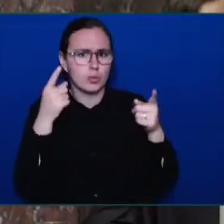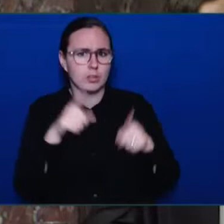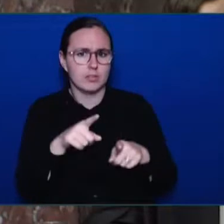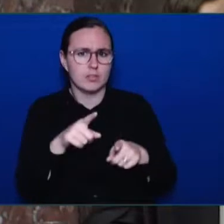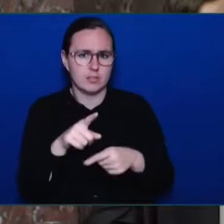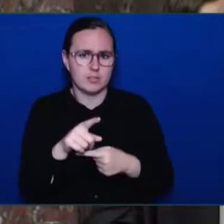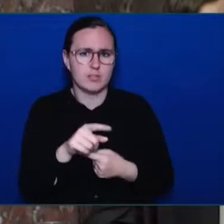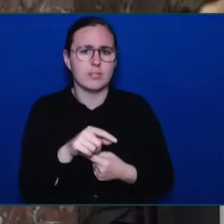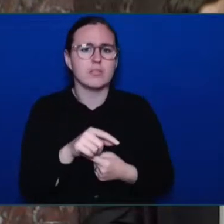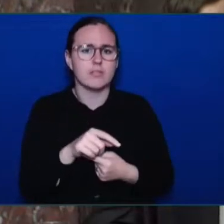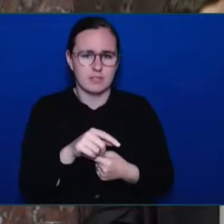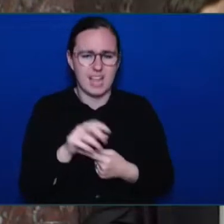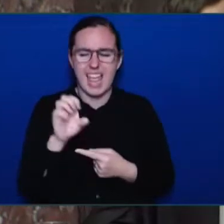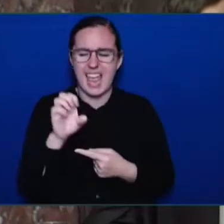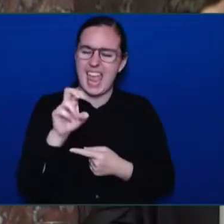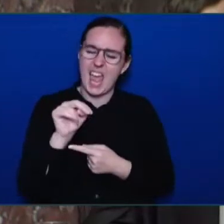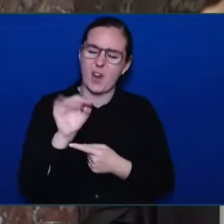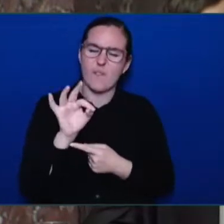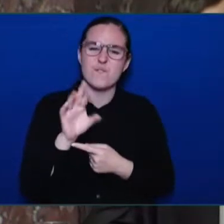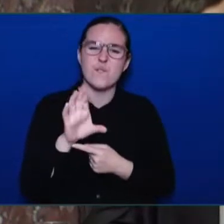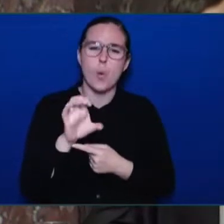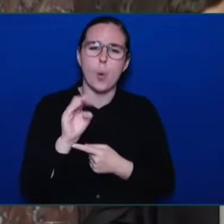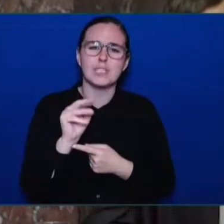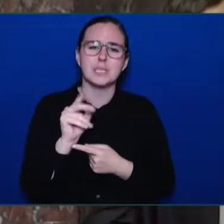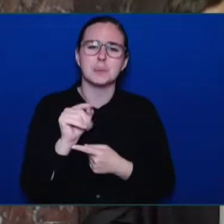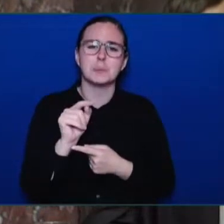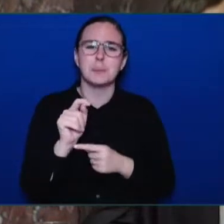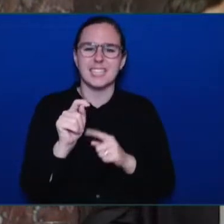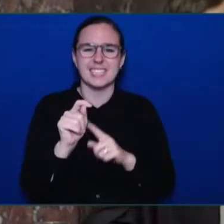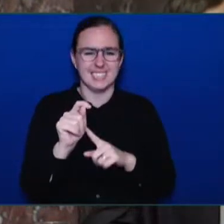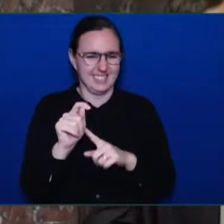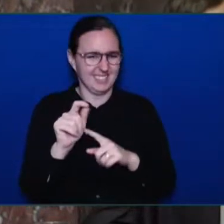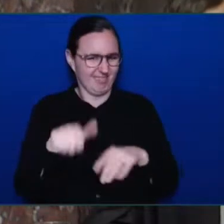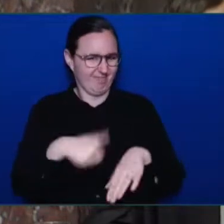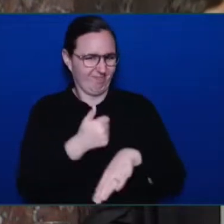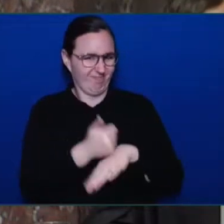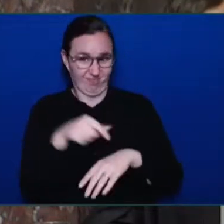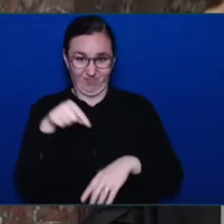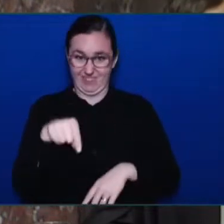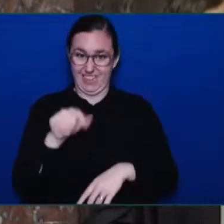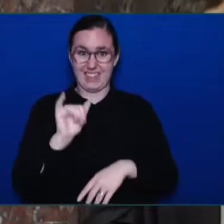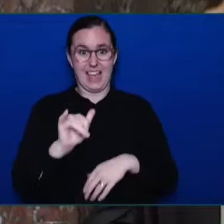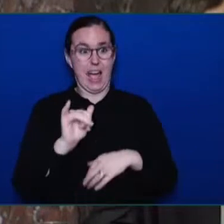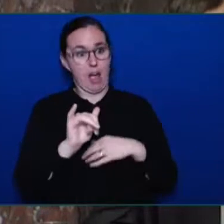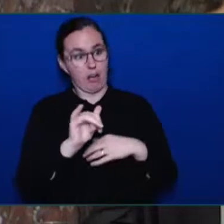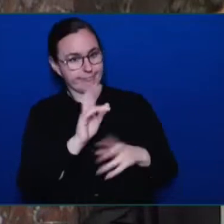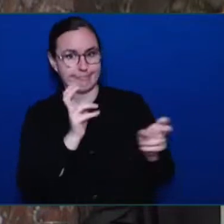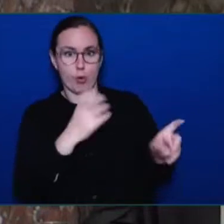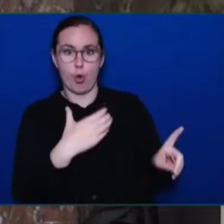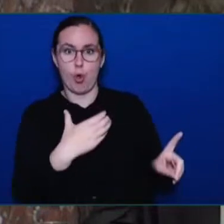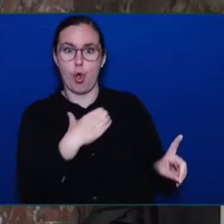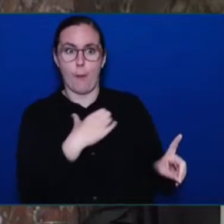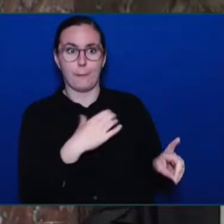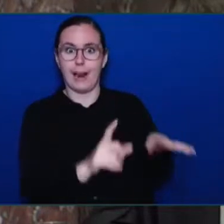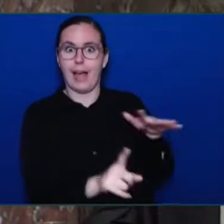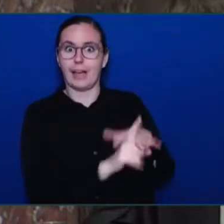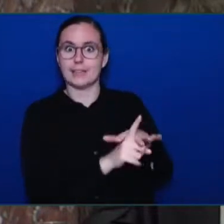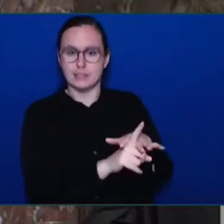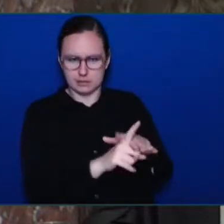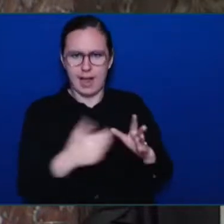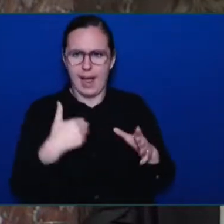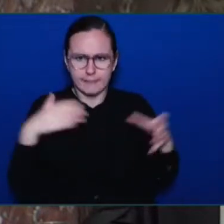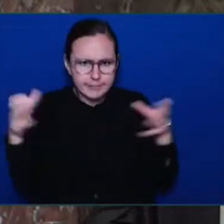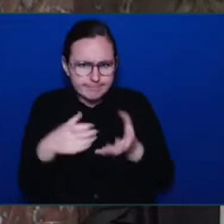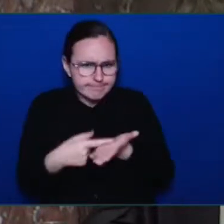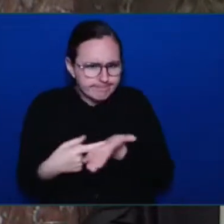when disputes of the kind the honourable member has brought forward are addressed. There are new rules, of course, allowing landlords to